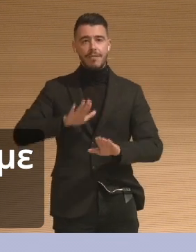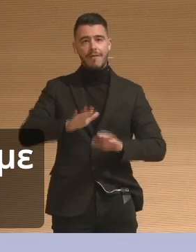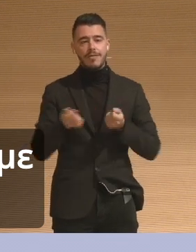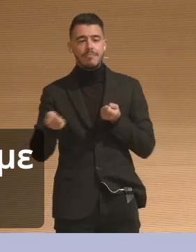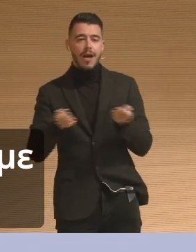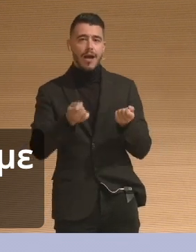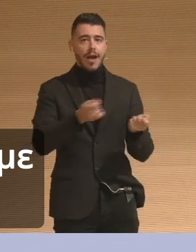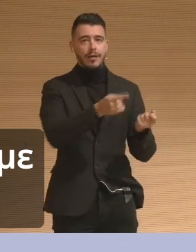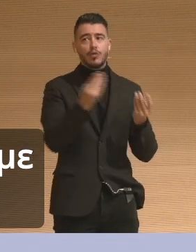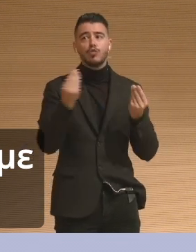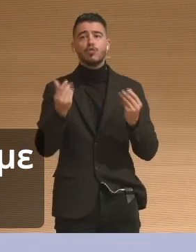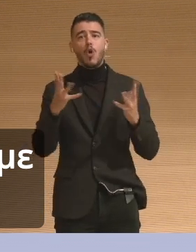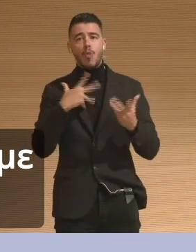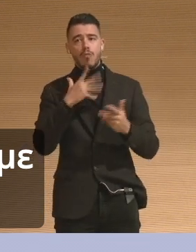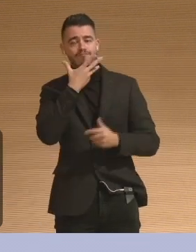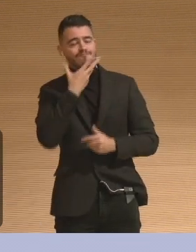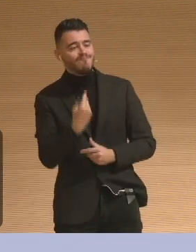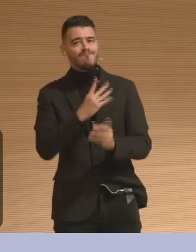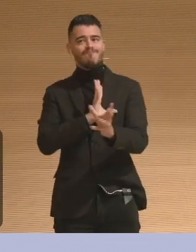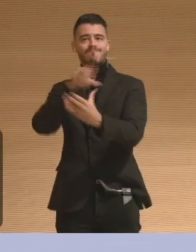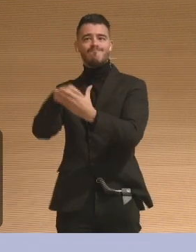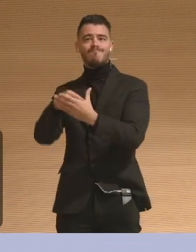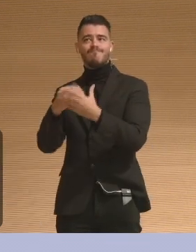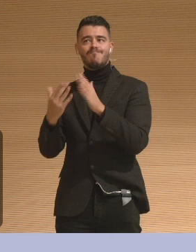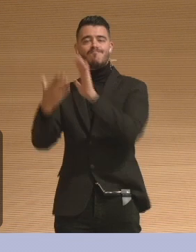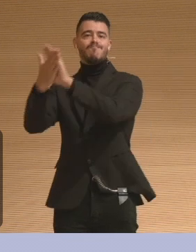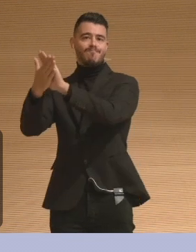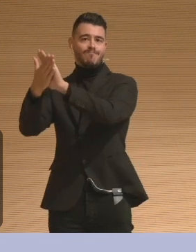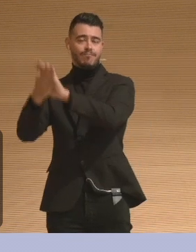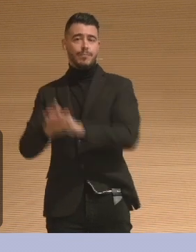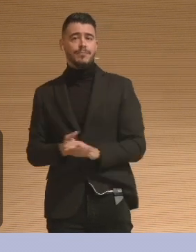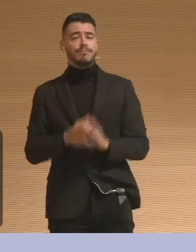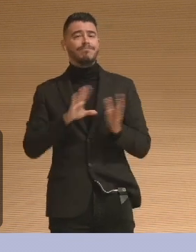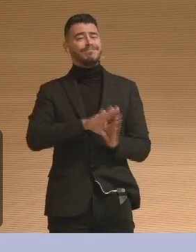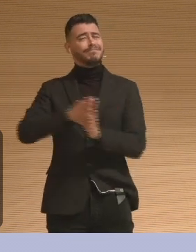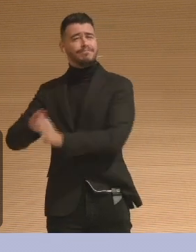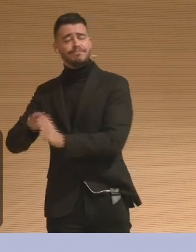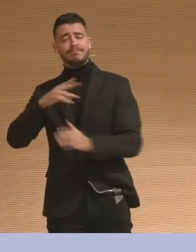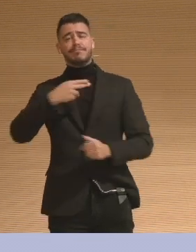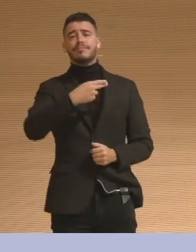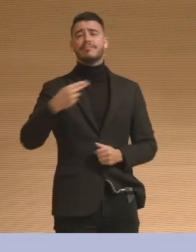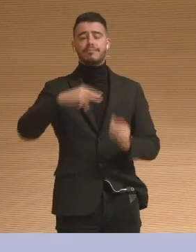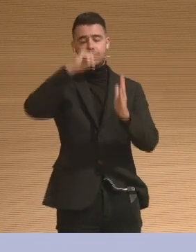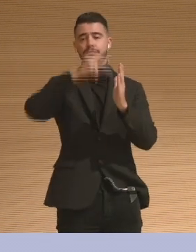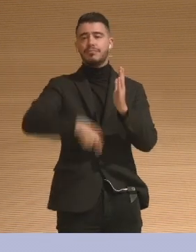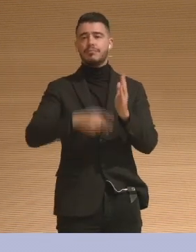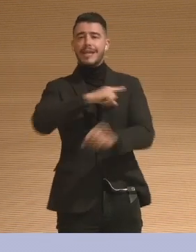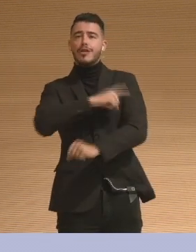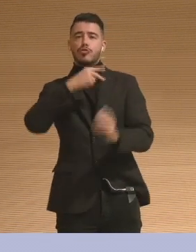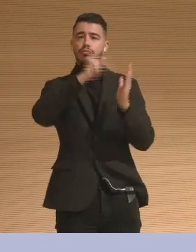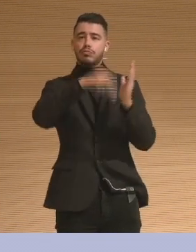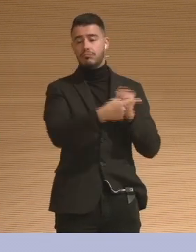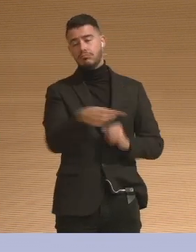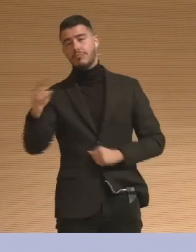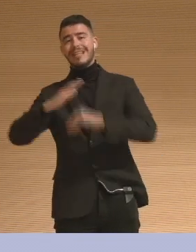research on the health impacts of cultural engagement have inspired the development of social prescribing schemes, such as museums on